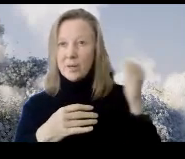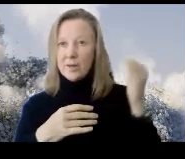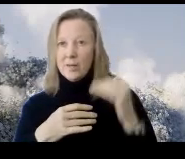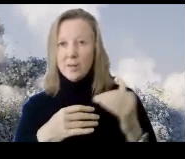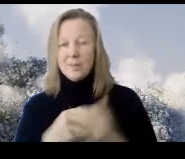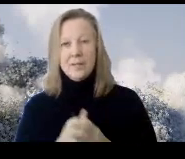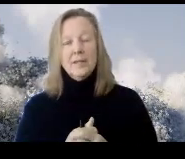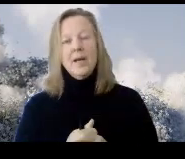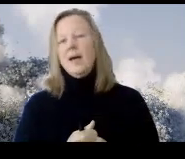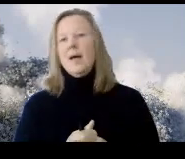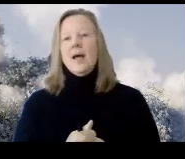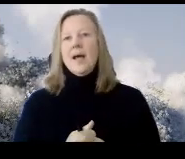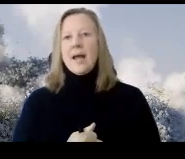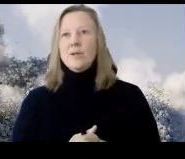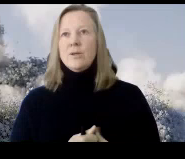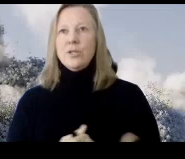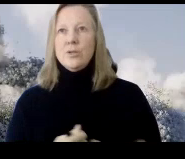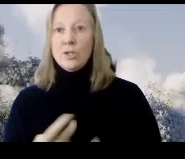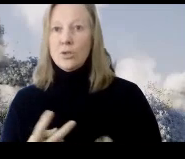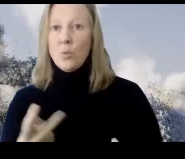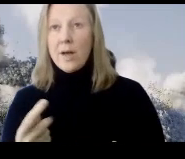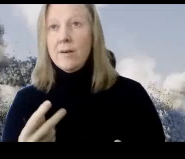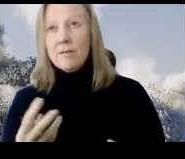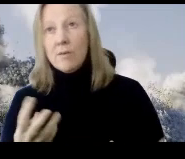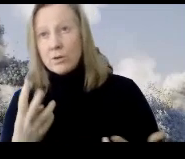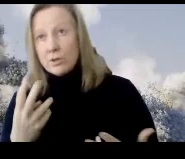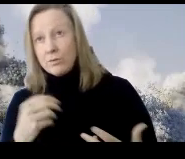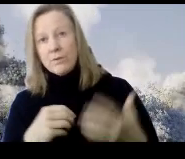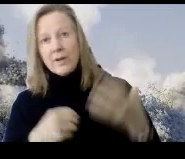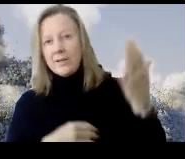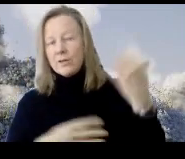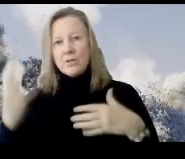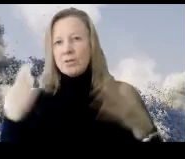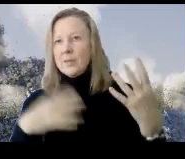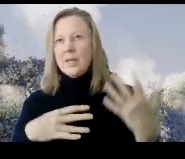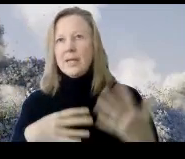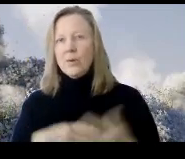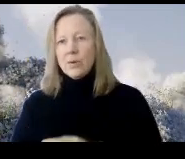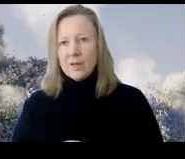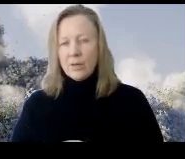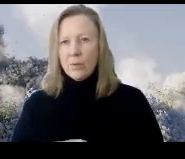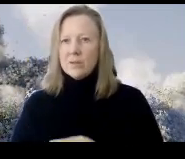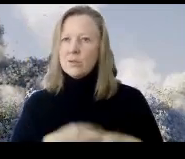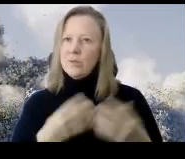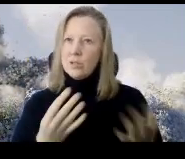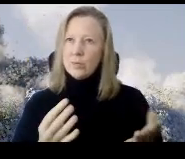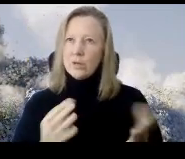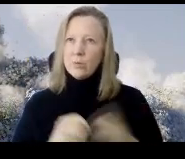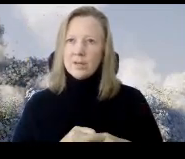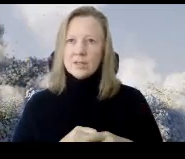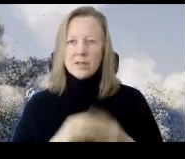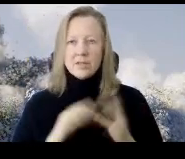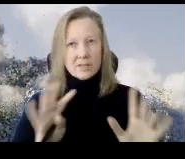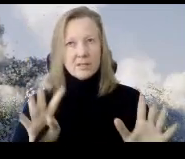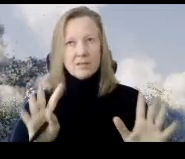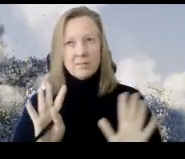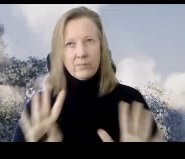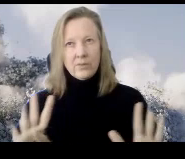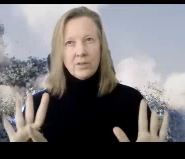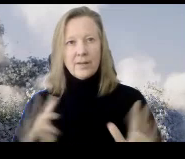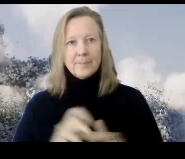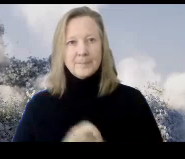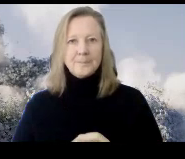division, part A, part B. And you can choose to do 1 or 2, and you can choose them in any order that you want. So if you just want to work on discussion